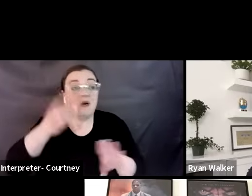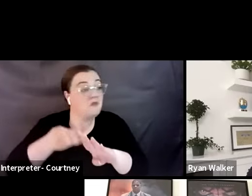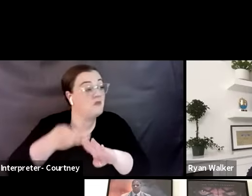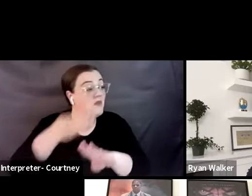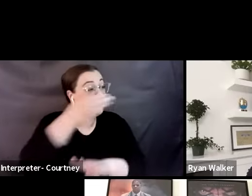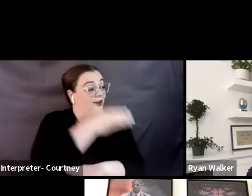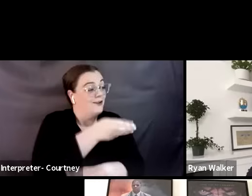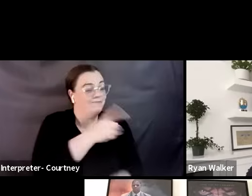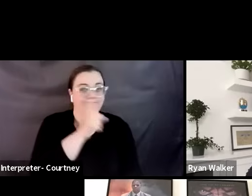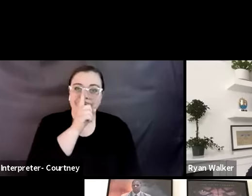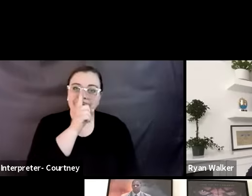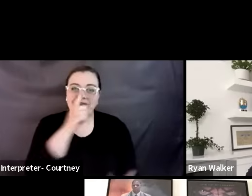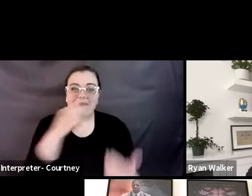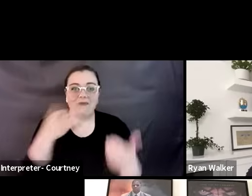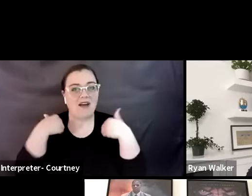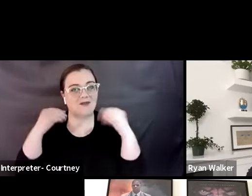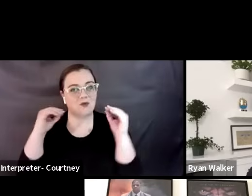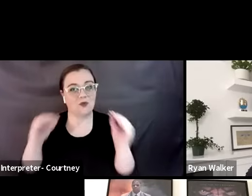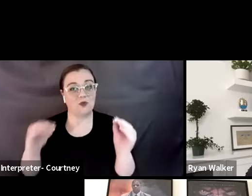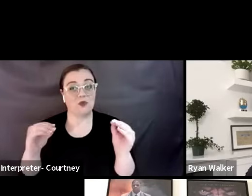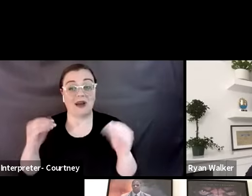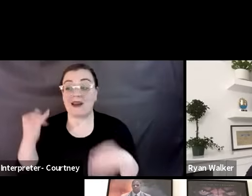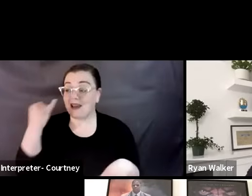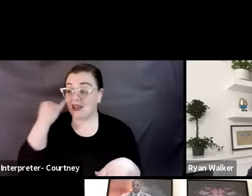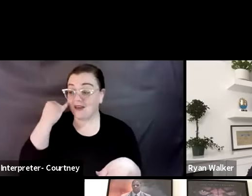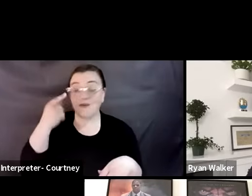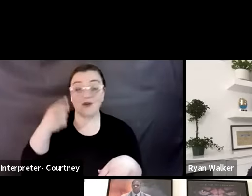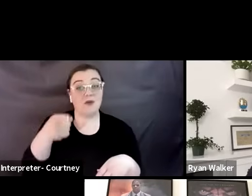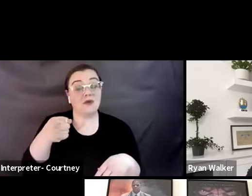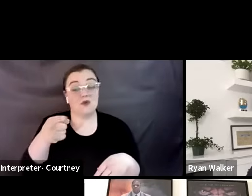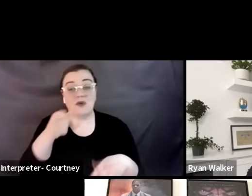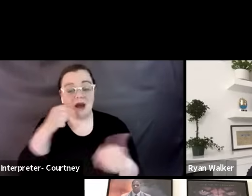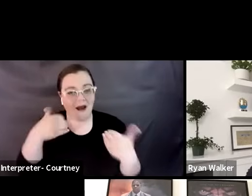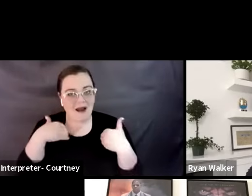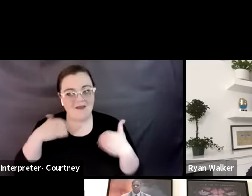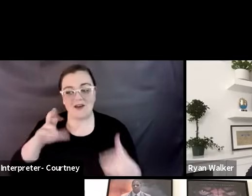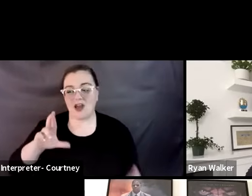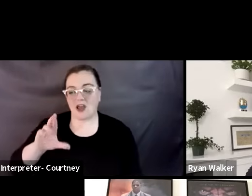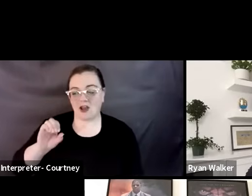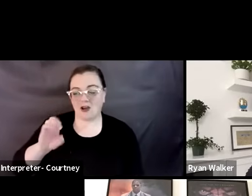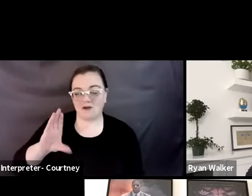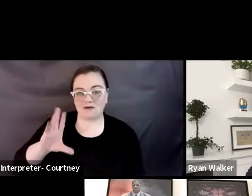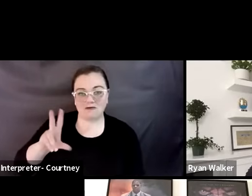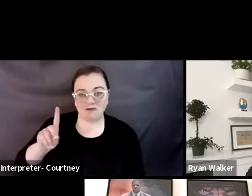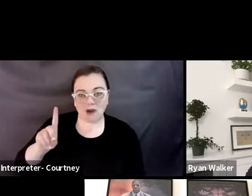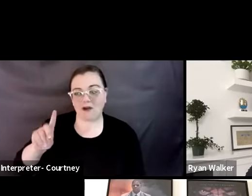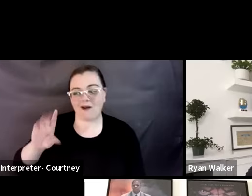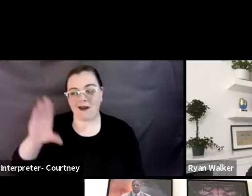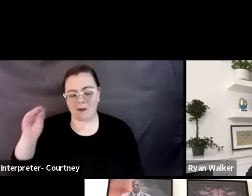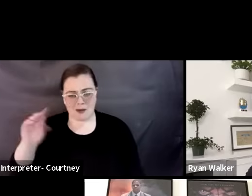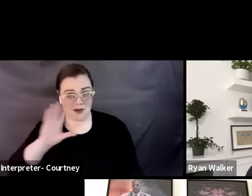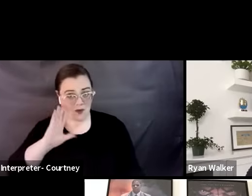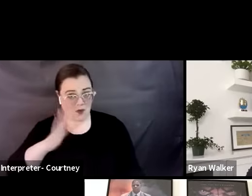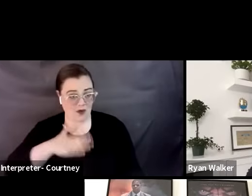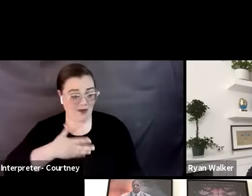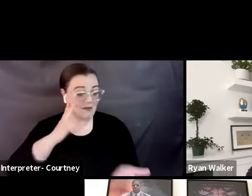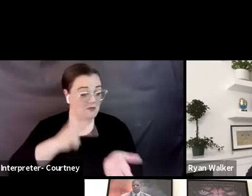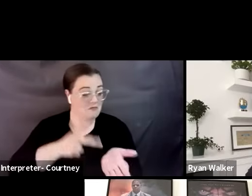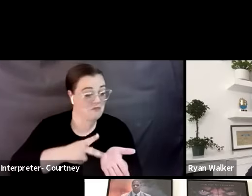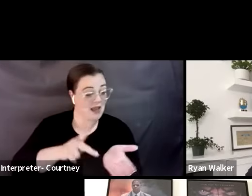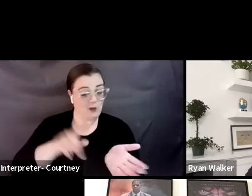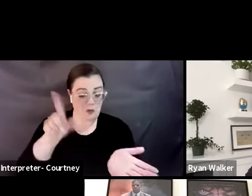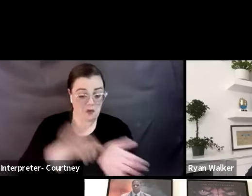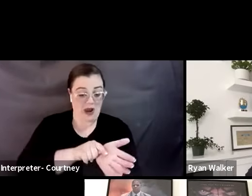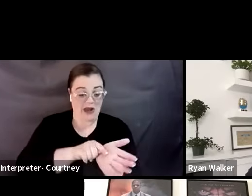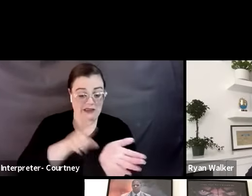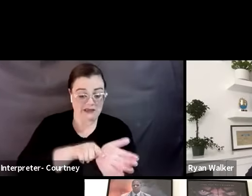When you represent a talent, if you didn't have a record company that was going to invest in printing up the CDs and shipping the CDs,